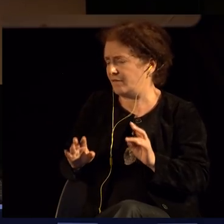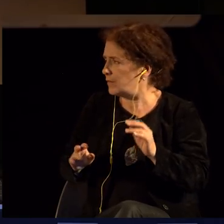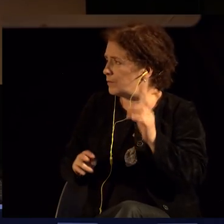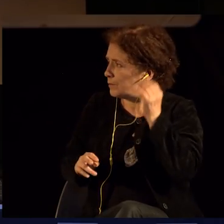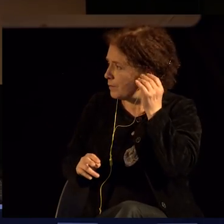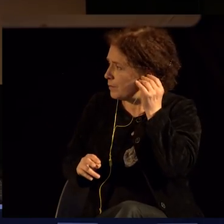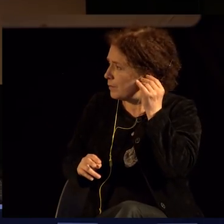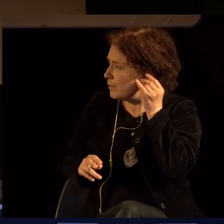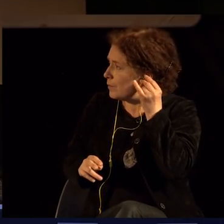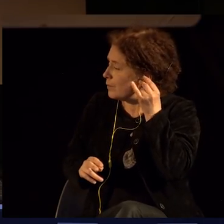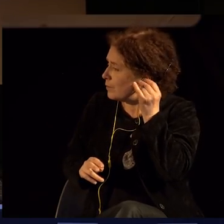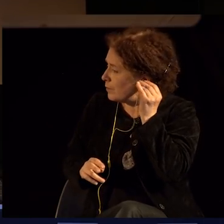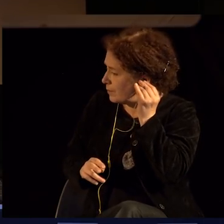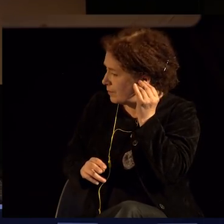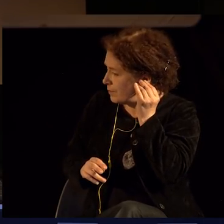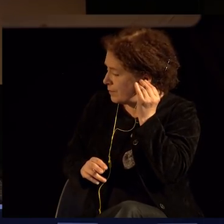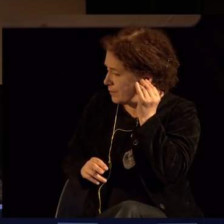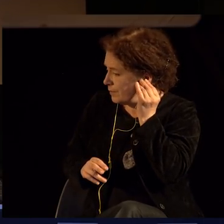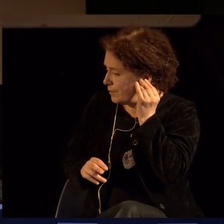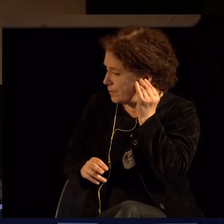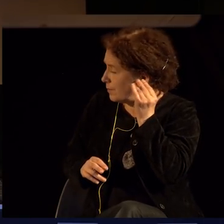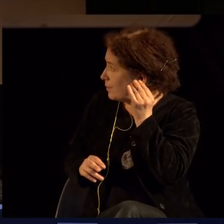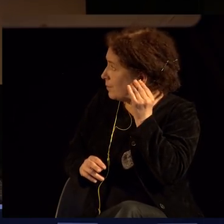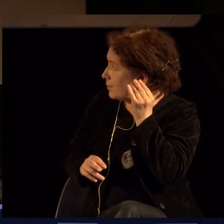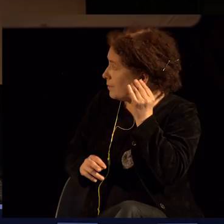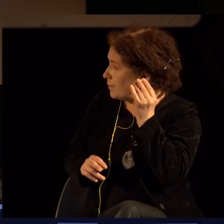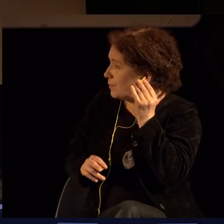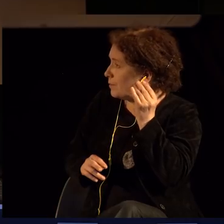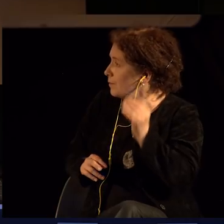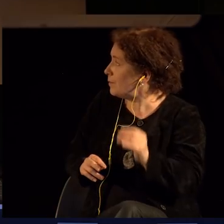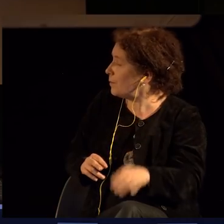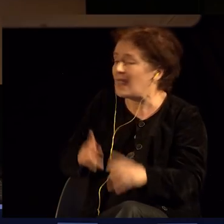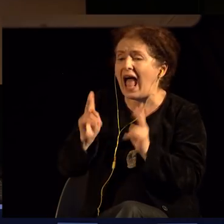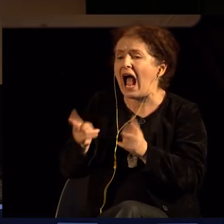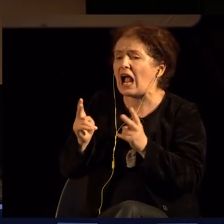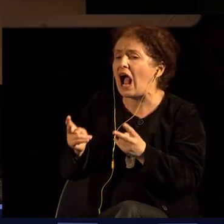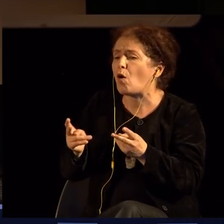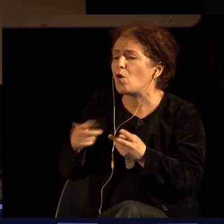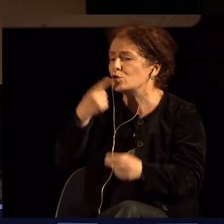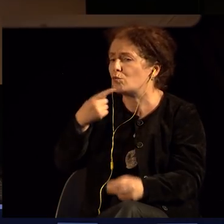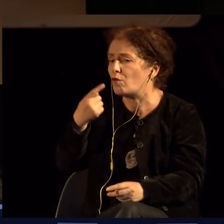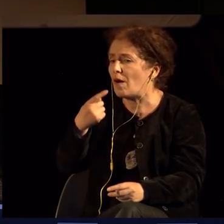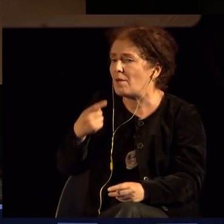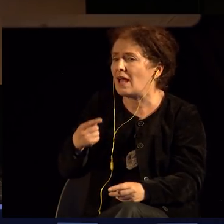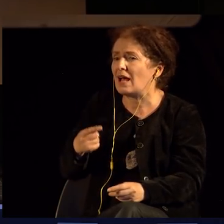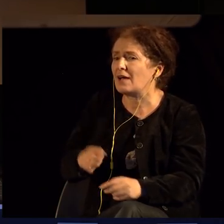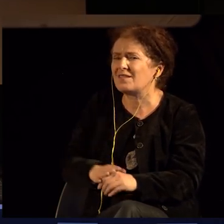Now, I want to get into how we talk about anatomy a little bit.